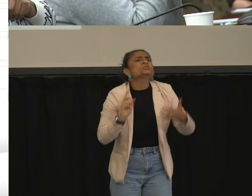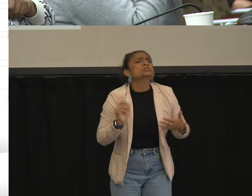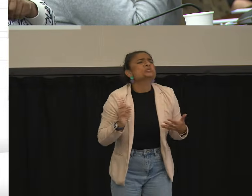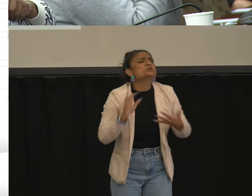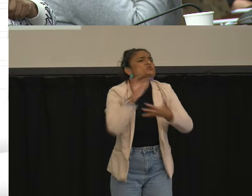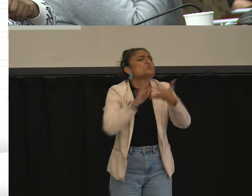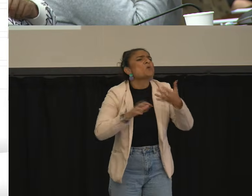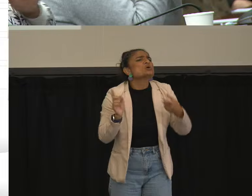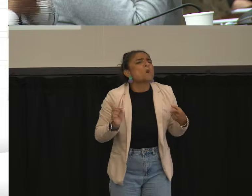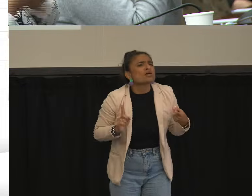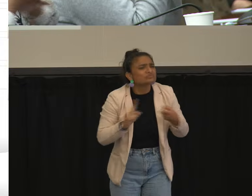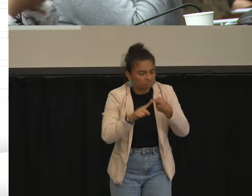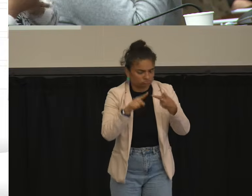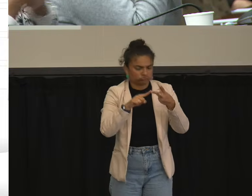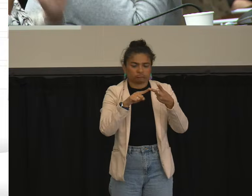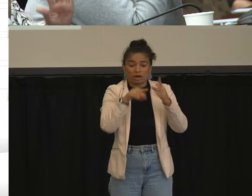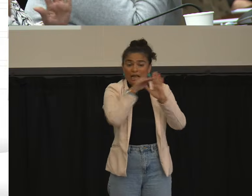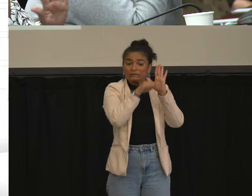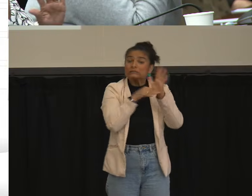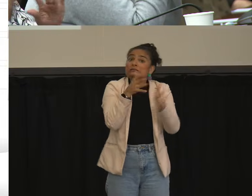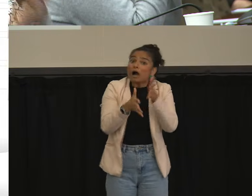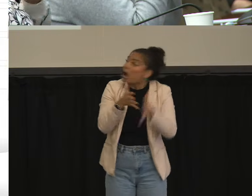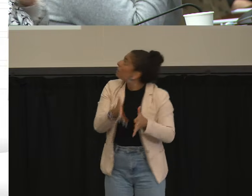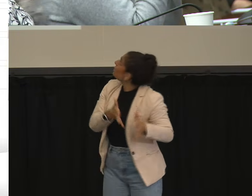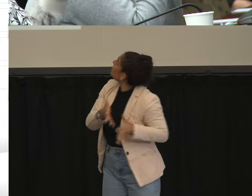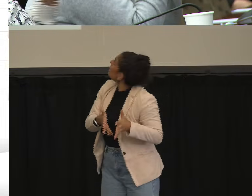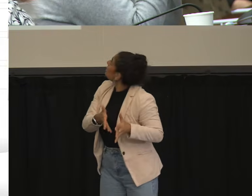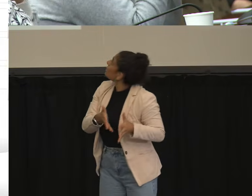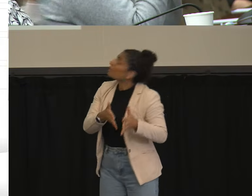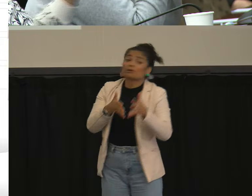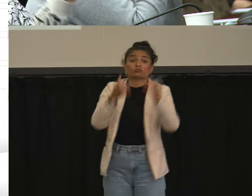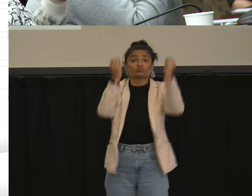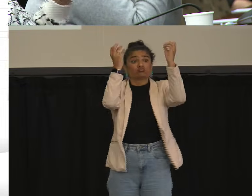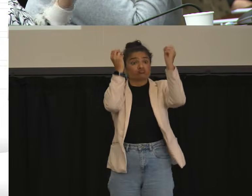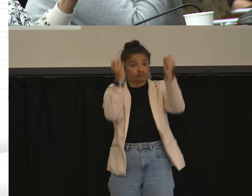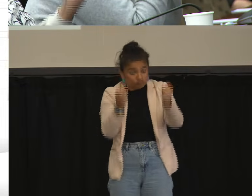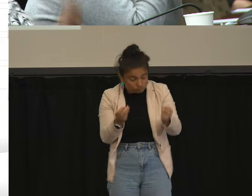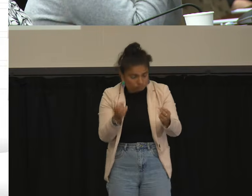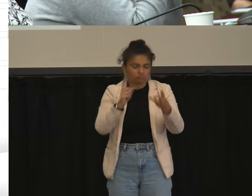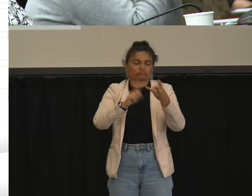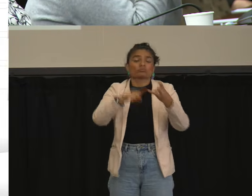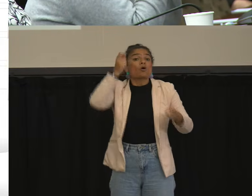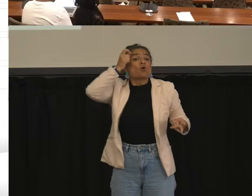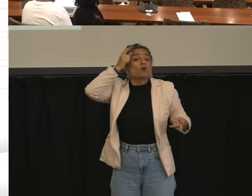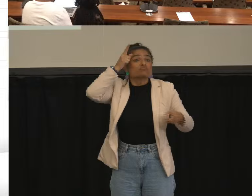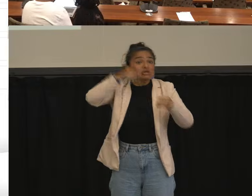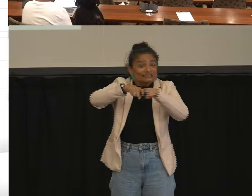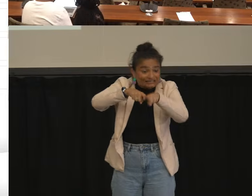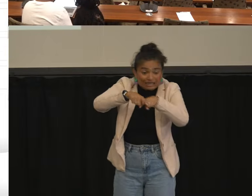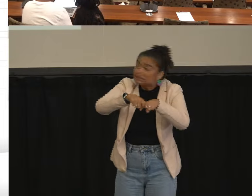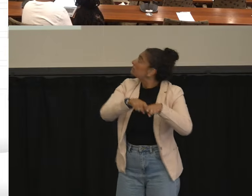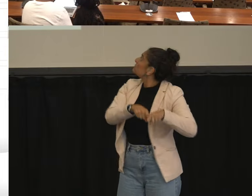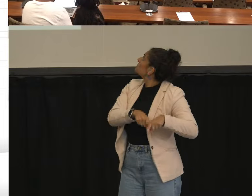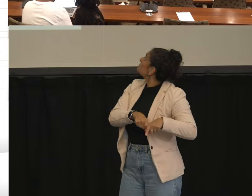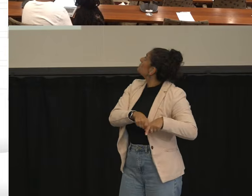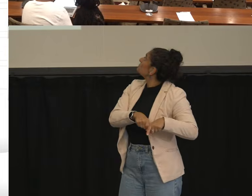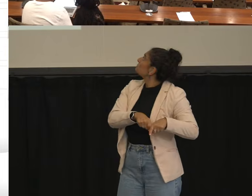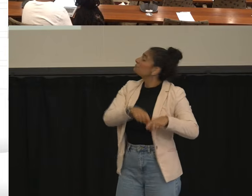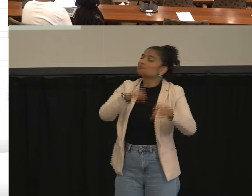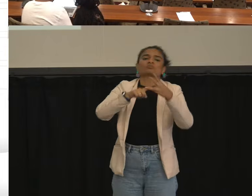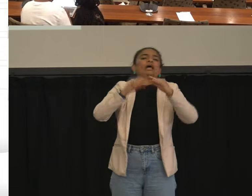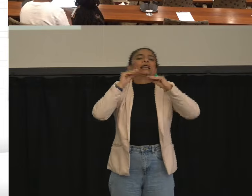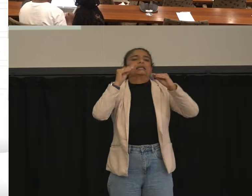The introduction just basically states what the story is about, the actual story, the comprehension